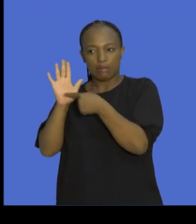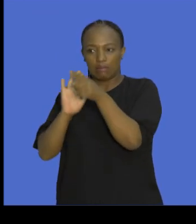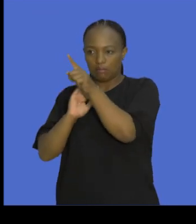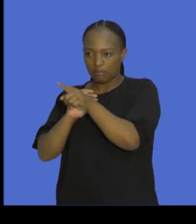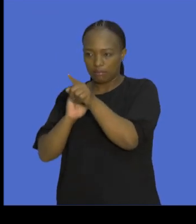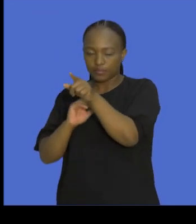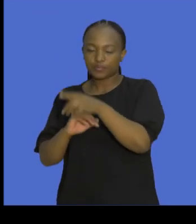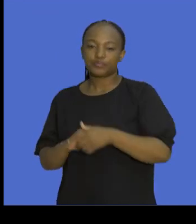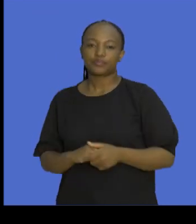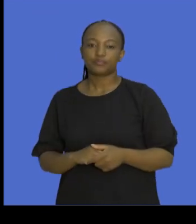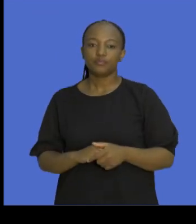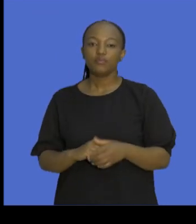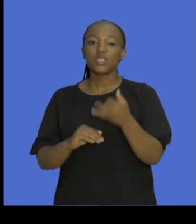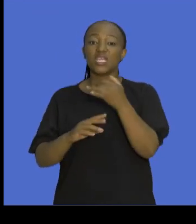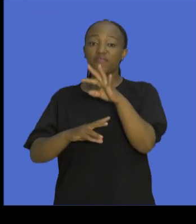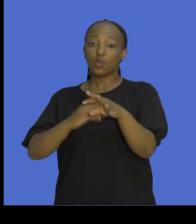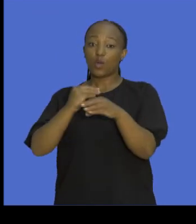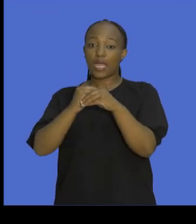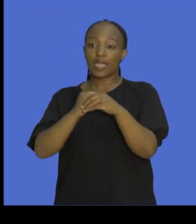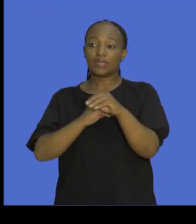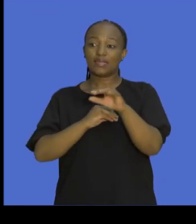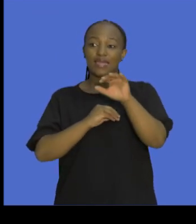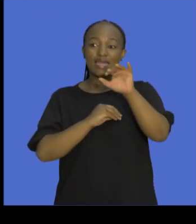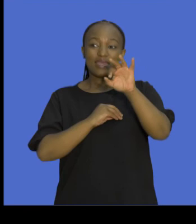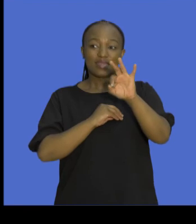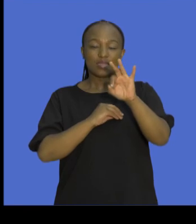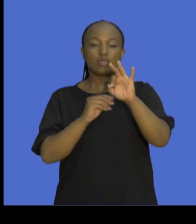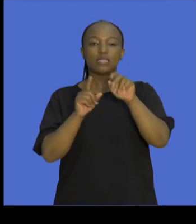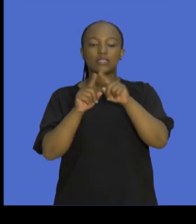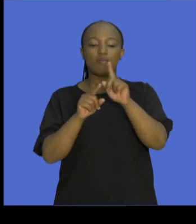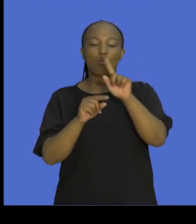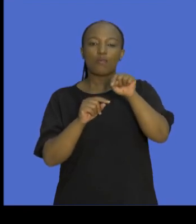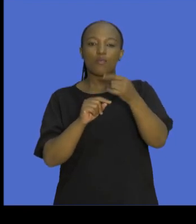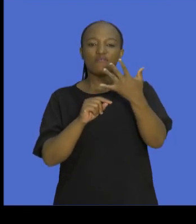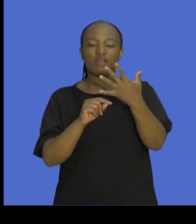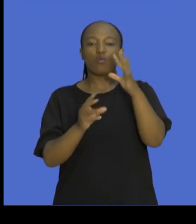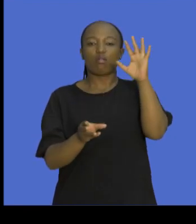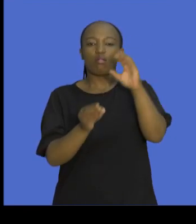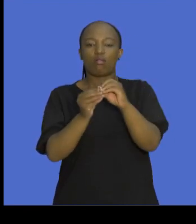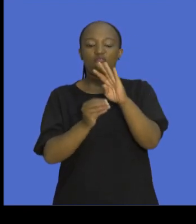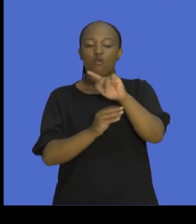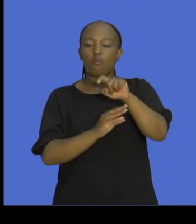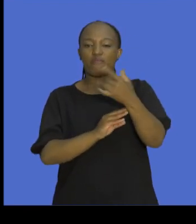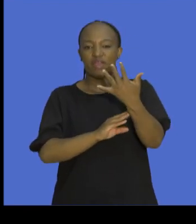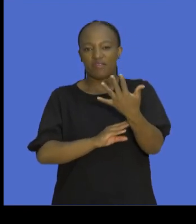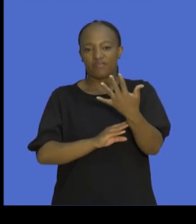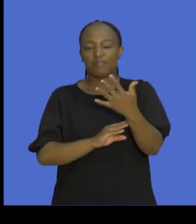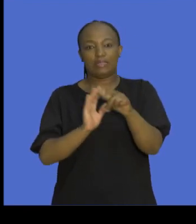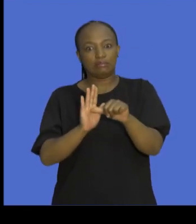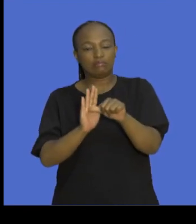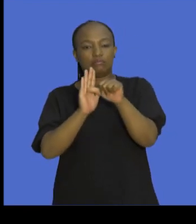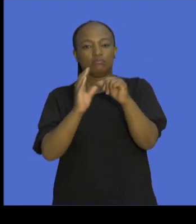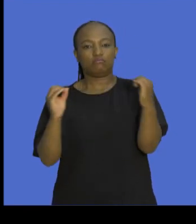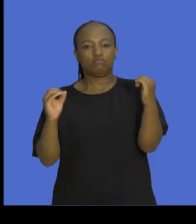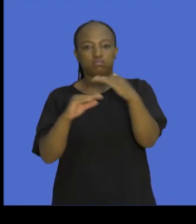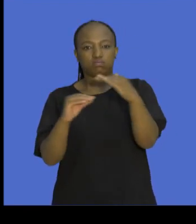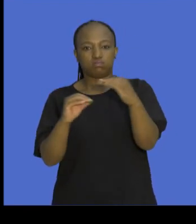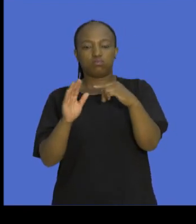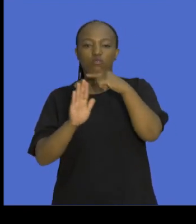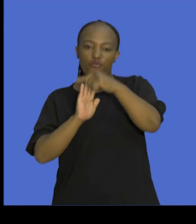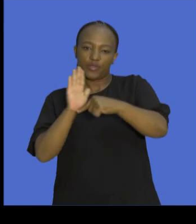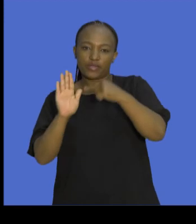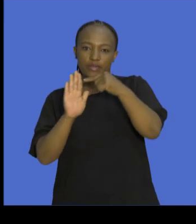just explored. Okay, and if you add the 3 and the 1.5, it gives you that total current, which is the main current